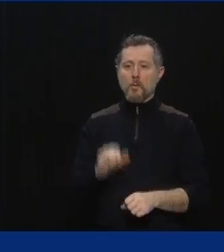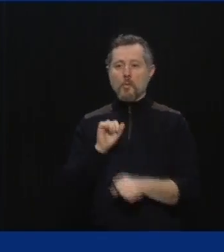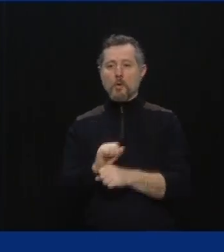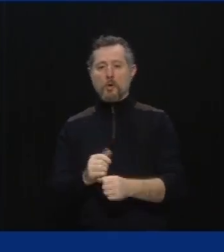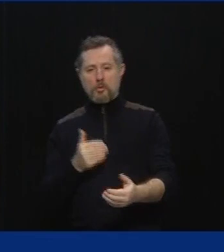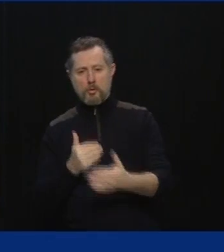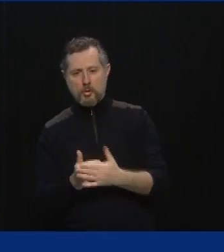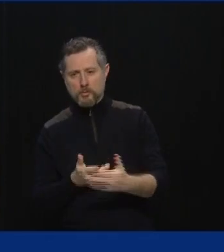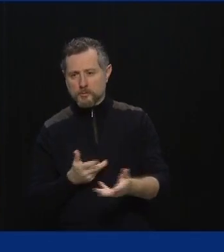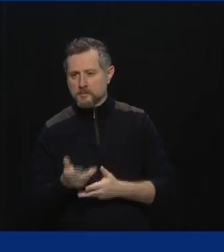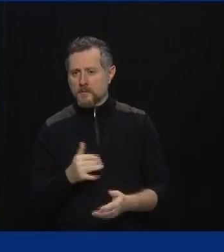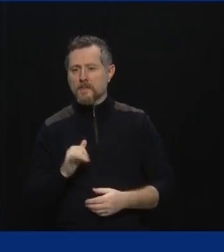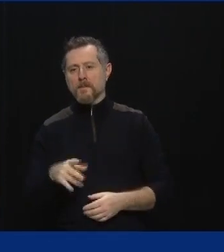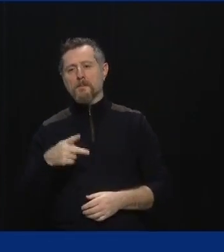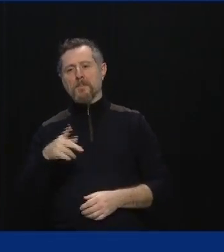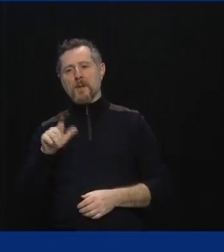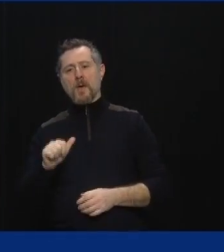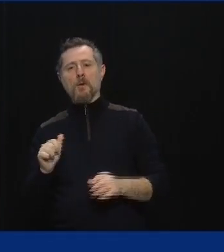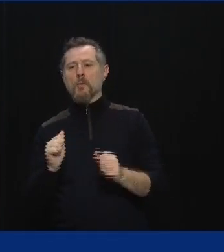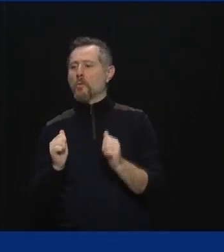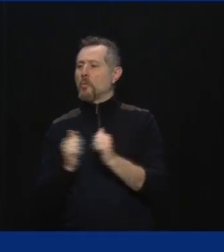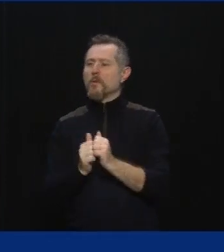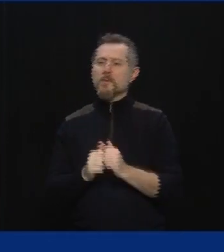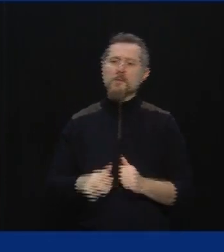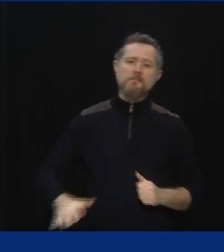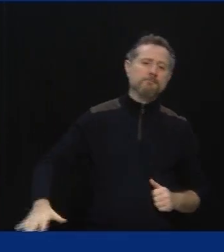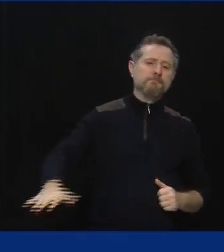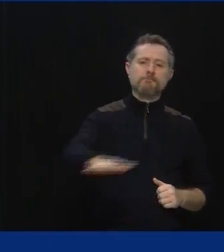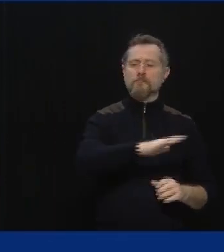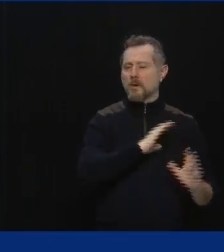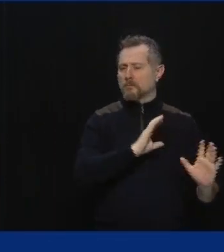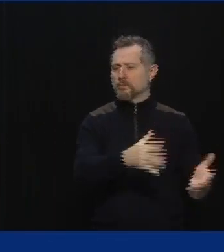through this project labor agreement with all our partners to address